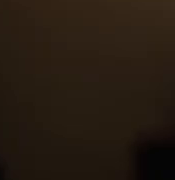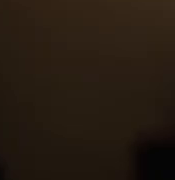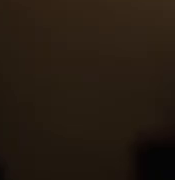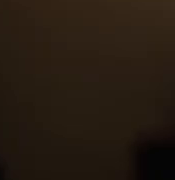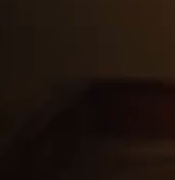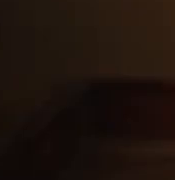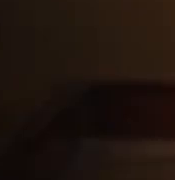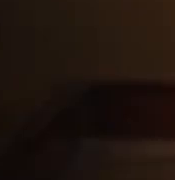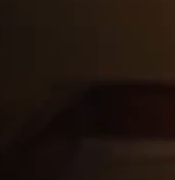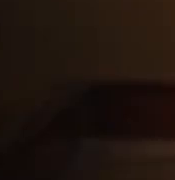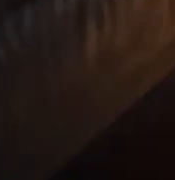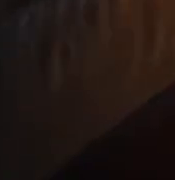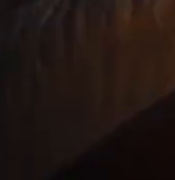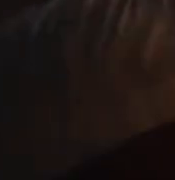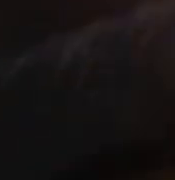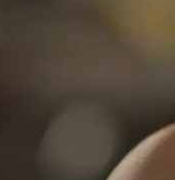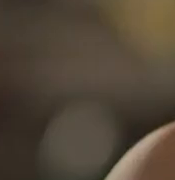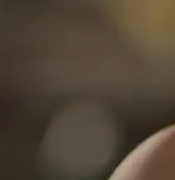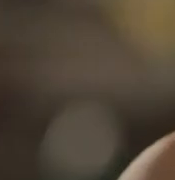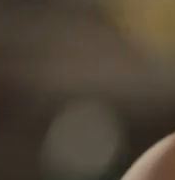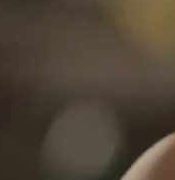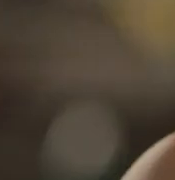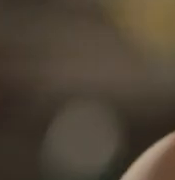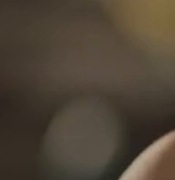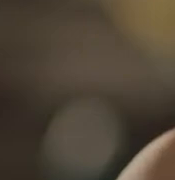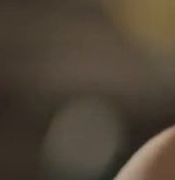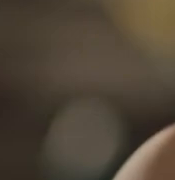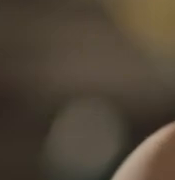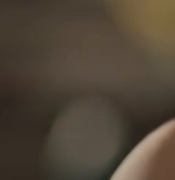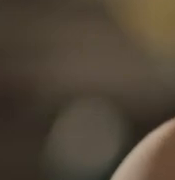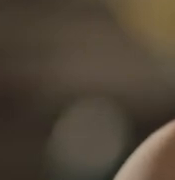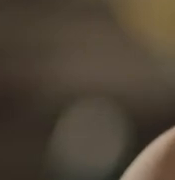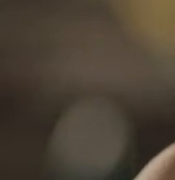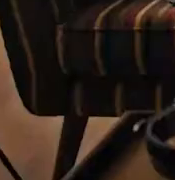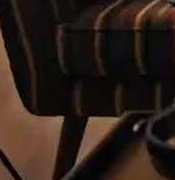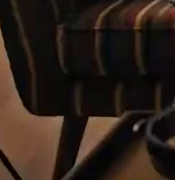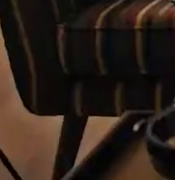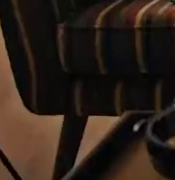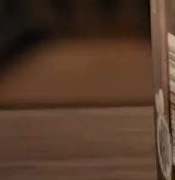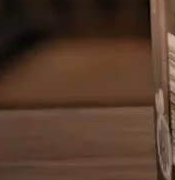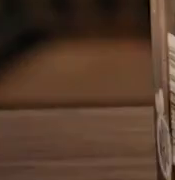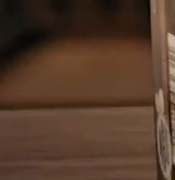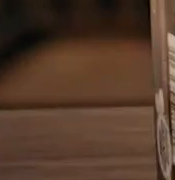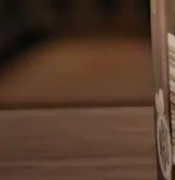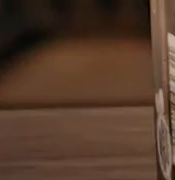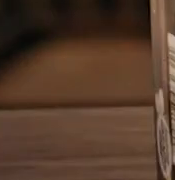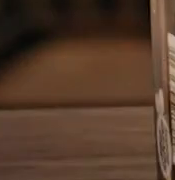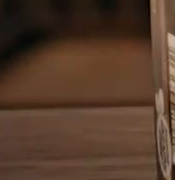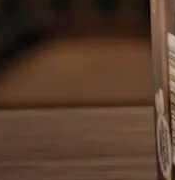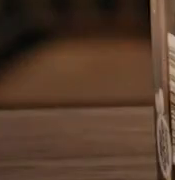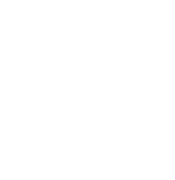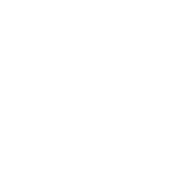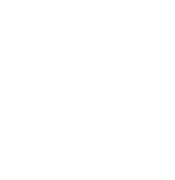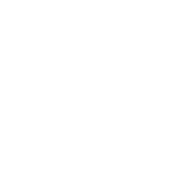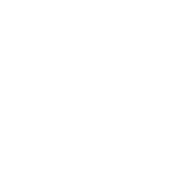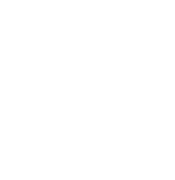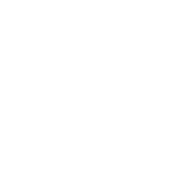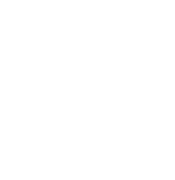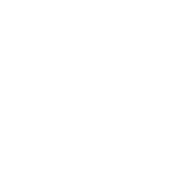To Alka-Boost later, say goodbye to the hangover and hello to life with Alka-Seltzer Boost.